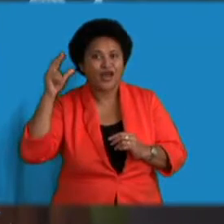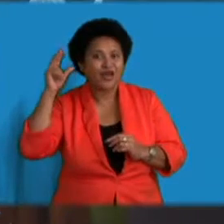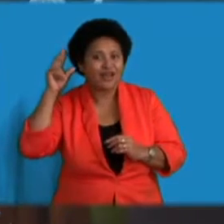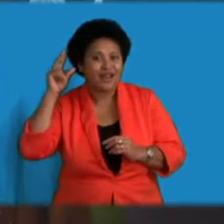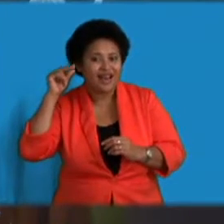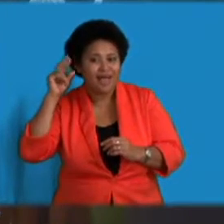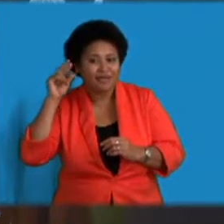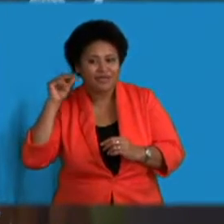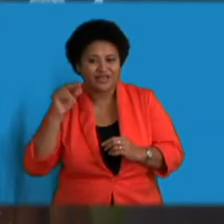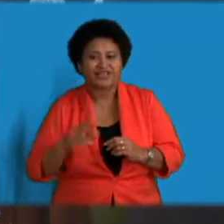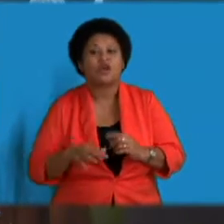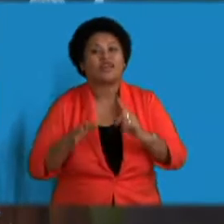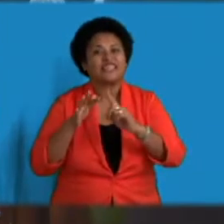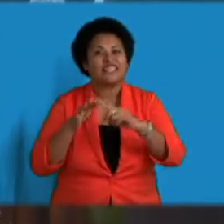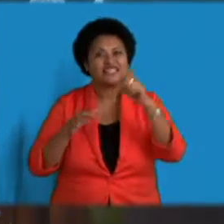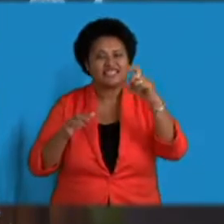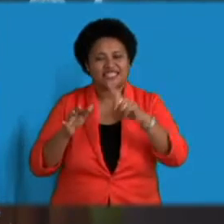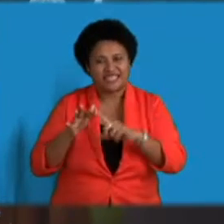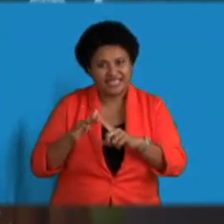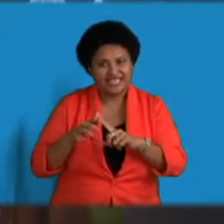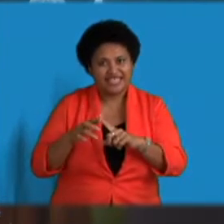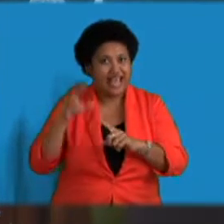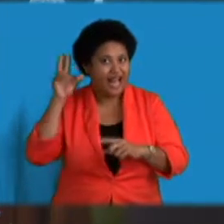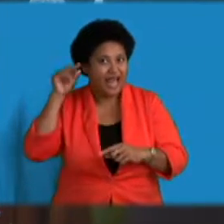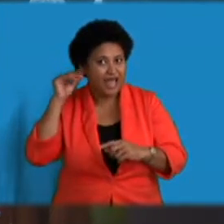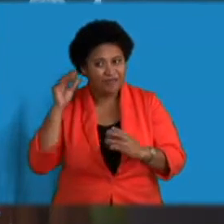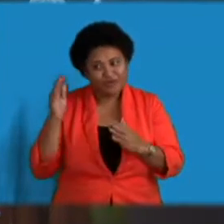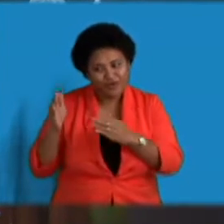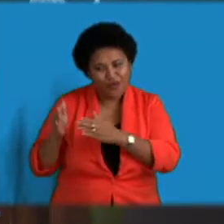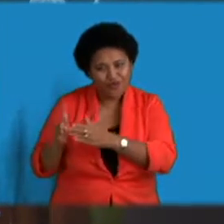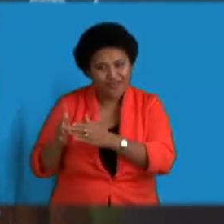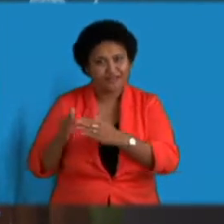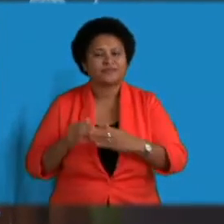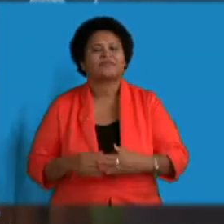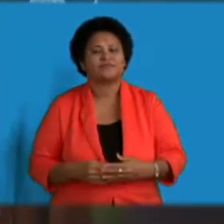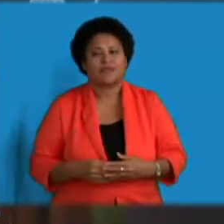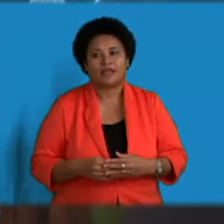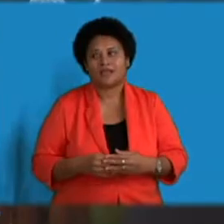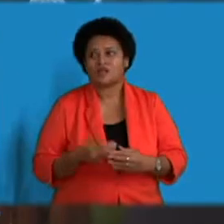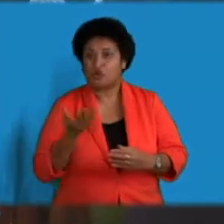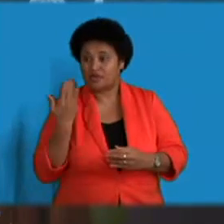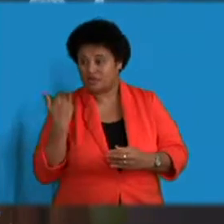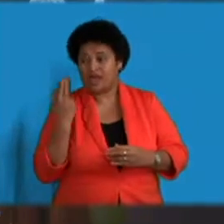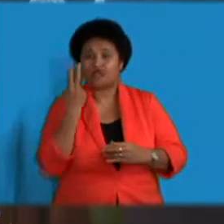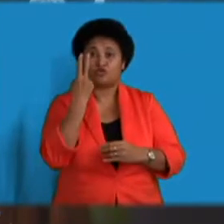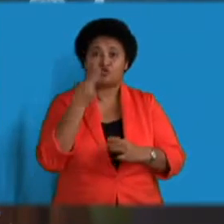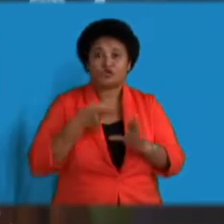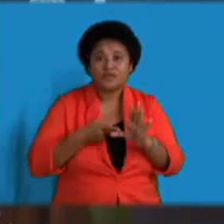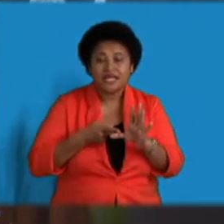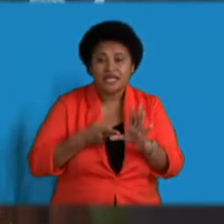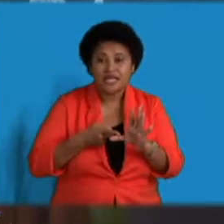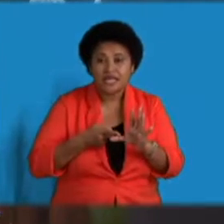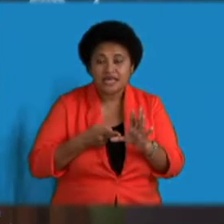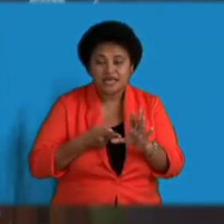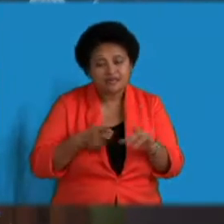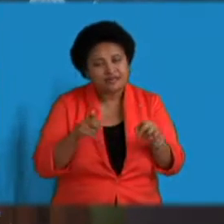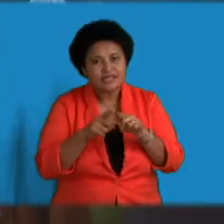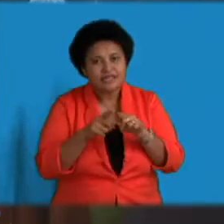Madam Speaker. We had also, over the past 2 years, done community